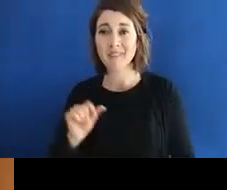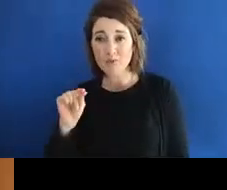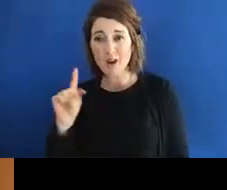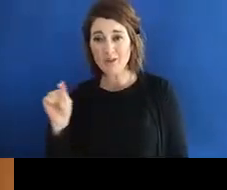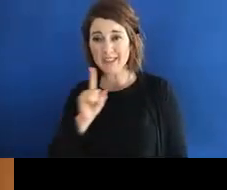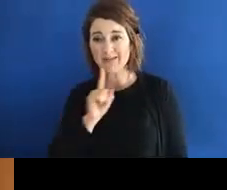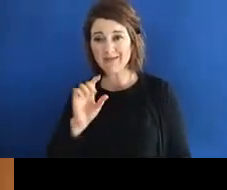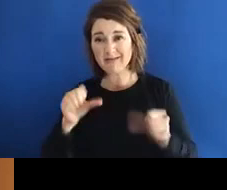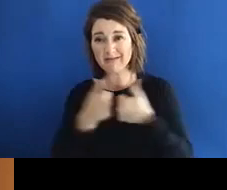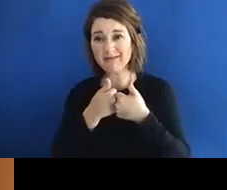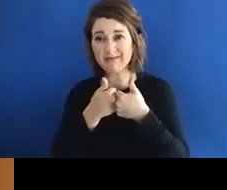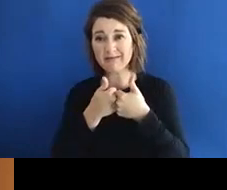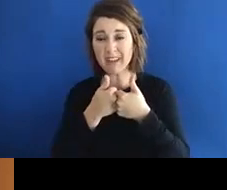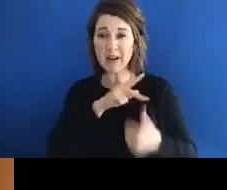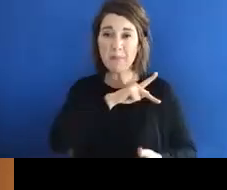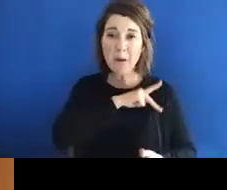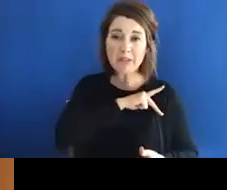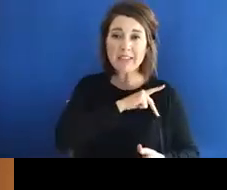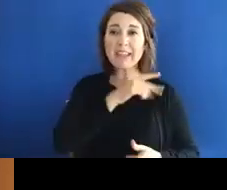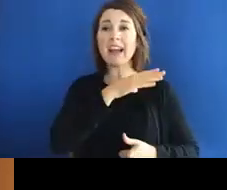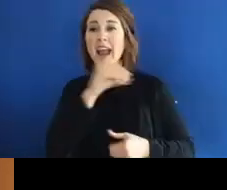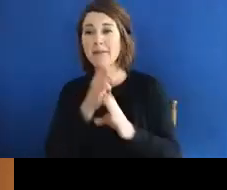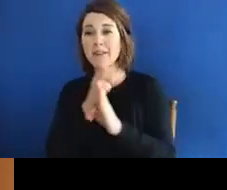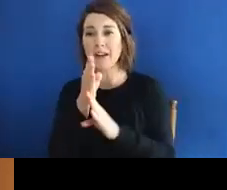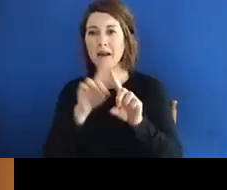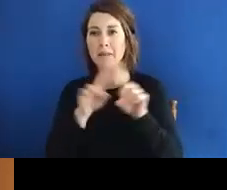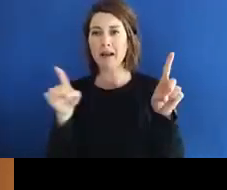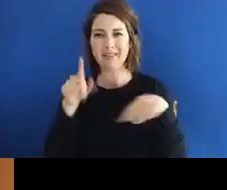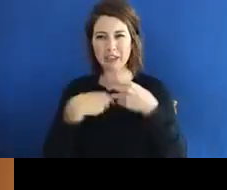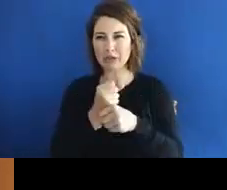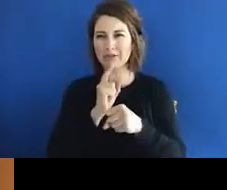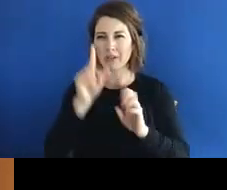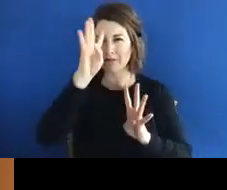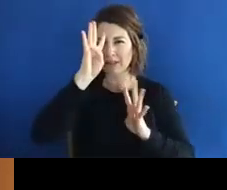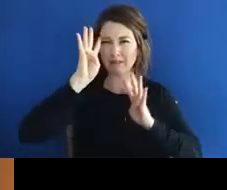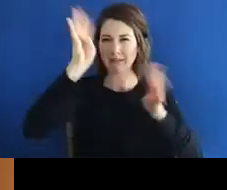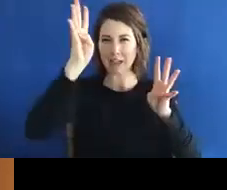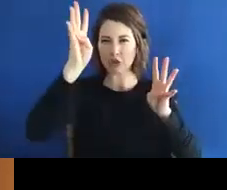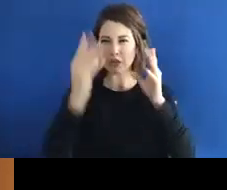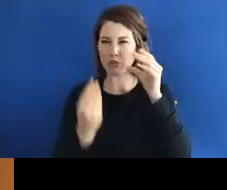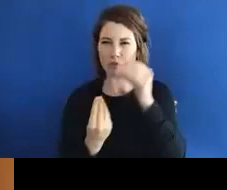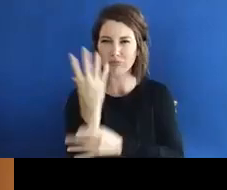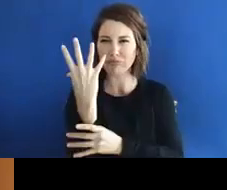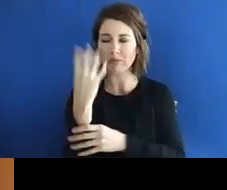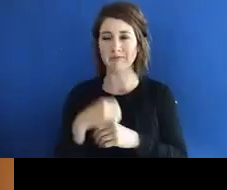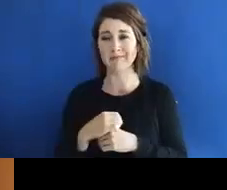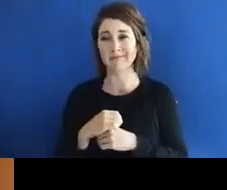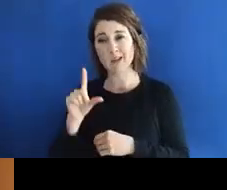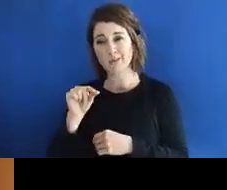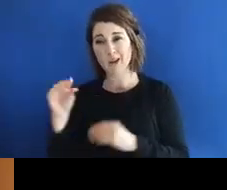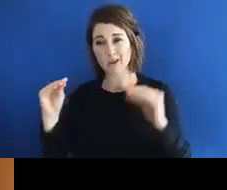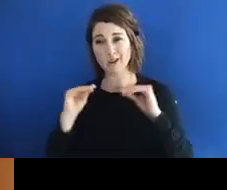many of us personally and professionally, it is a year of innovation and growth. If 2020 has taught us anything, it